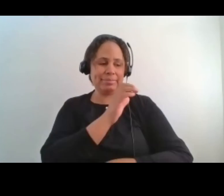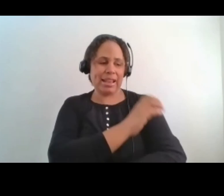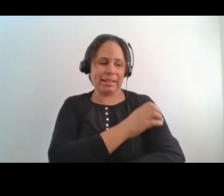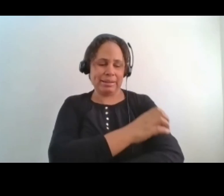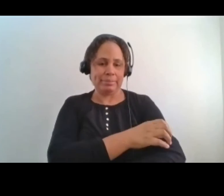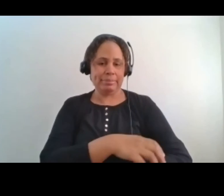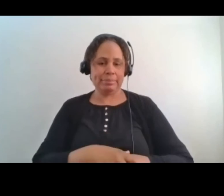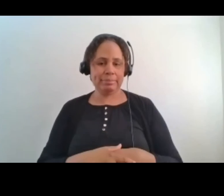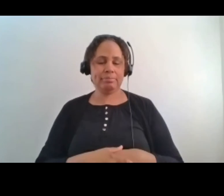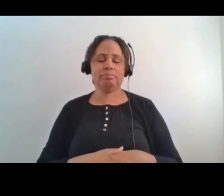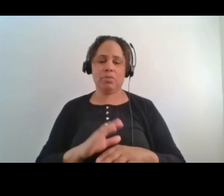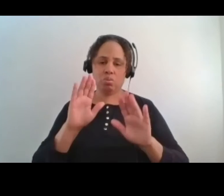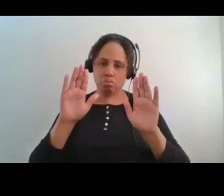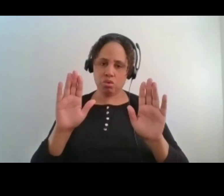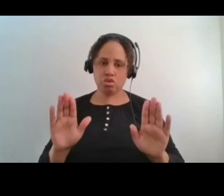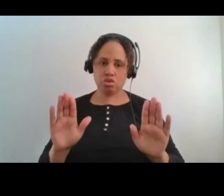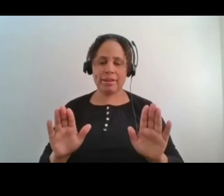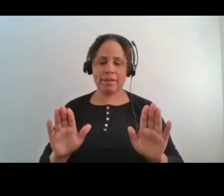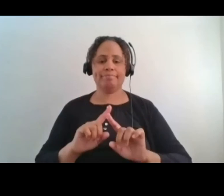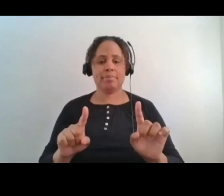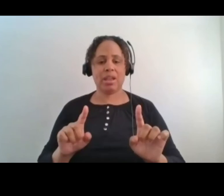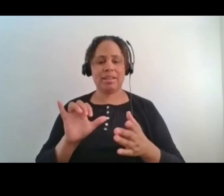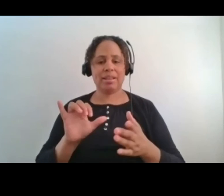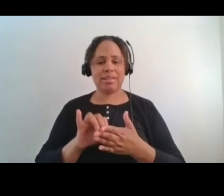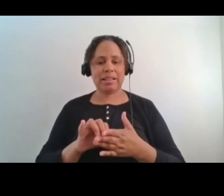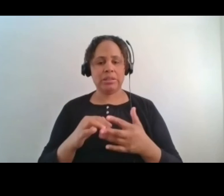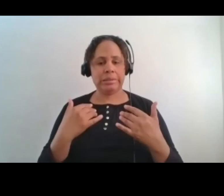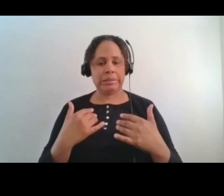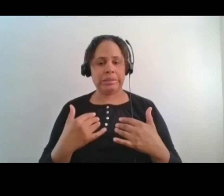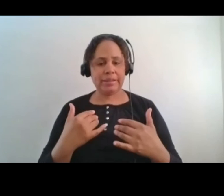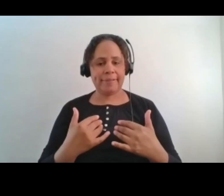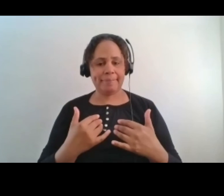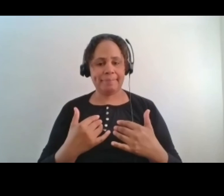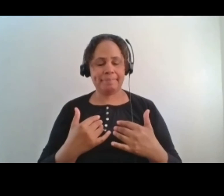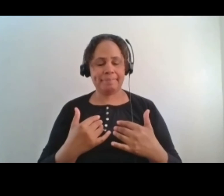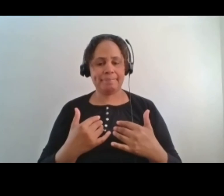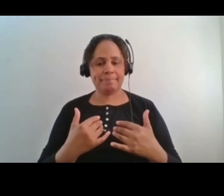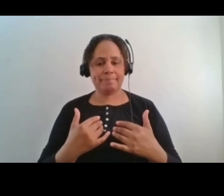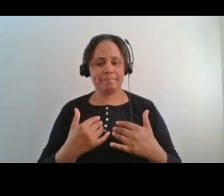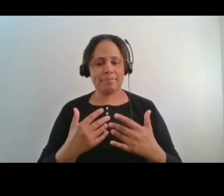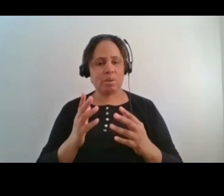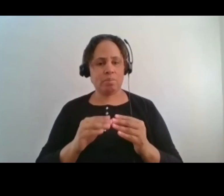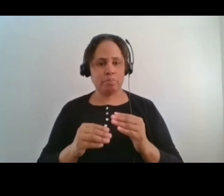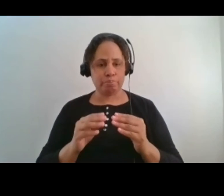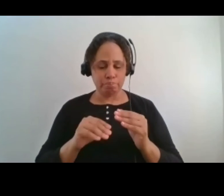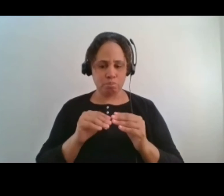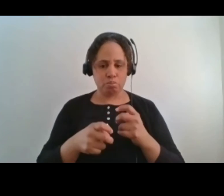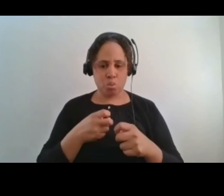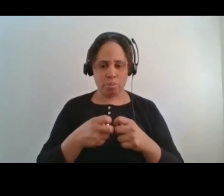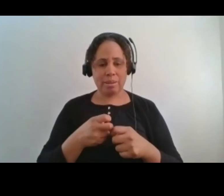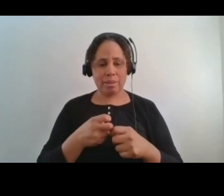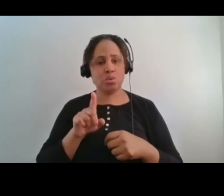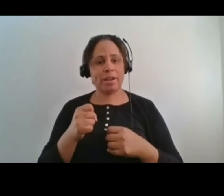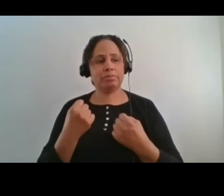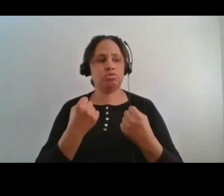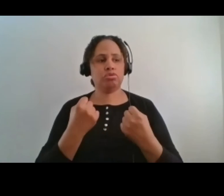which was great, but that takes another toll in your life. Then you have to drive to the place, spend 3 to